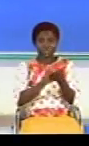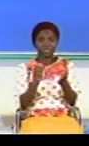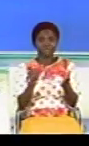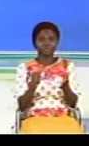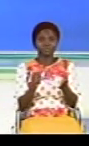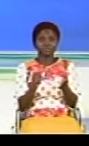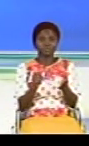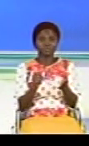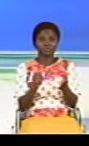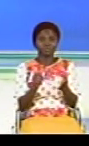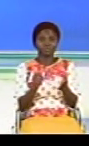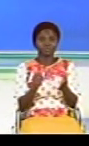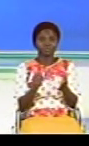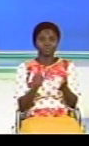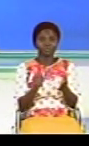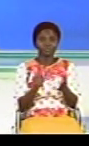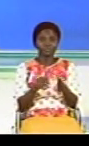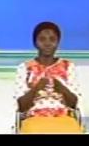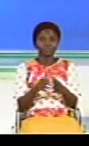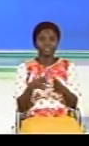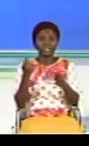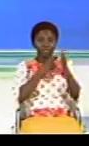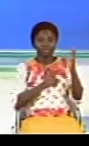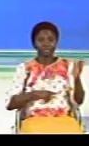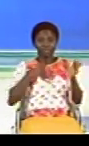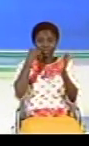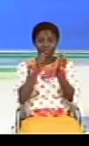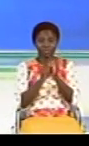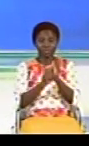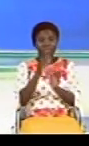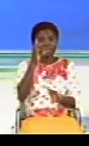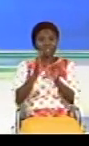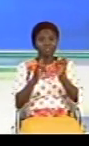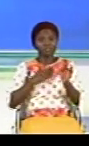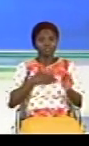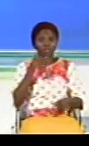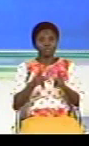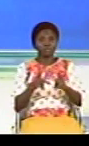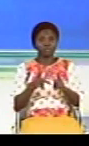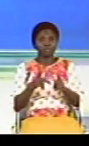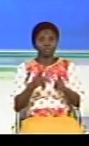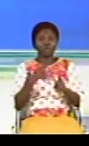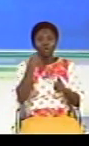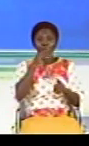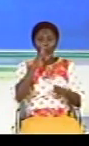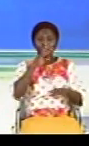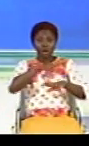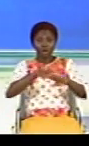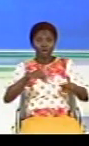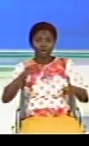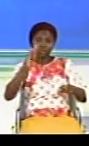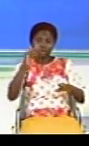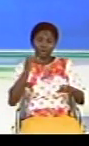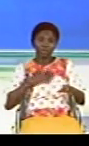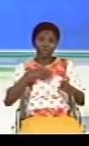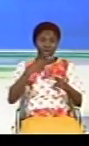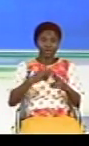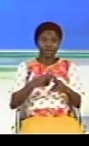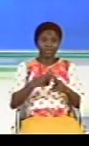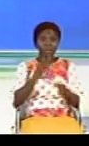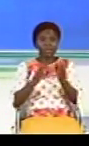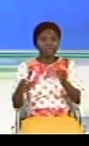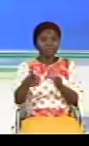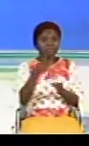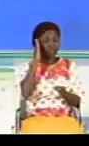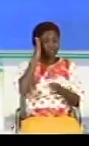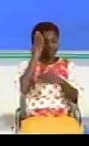said, if my people who are called by my name will humble themselves and pray and seek my face and